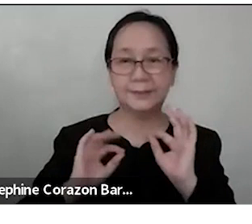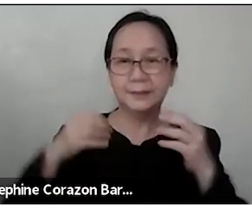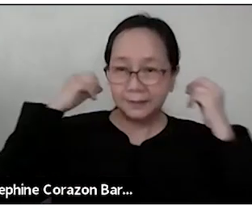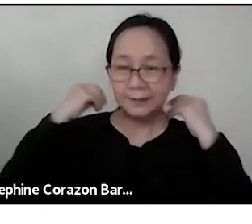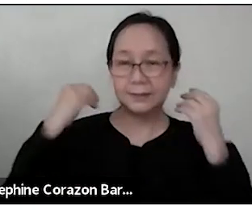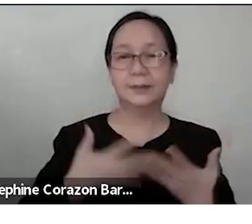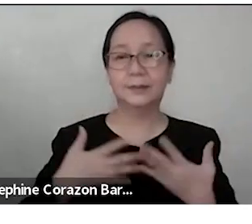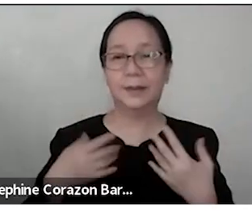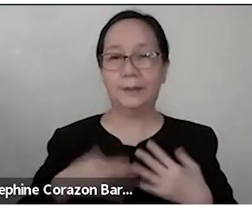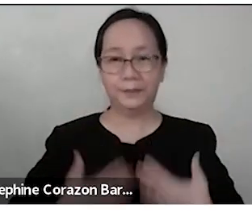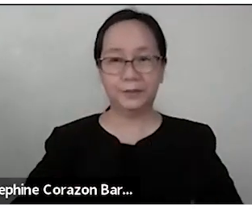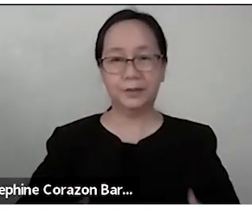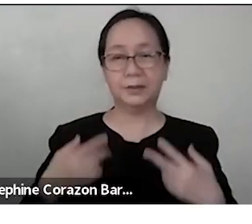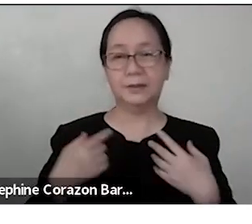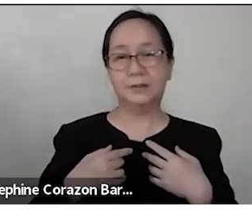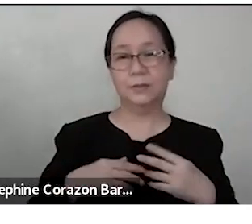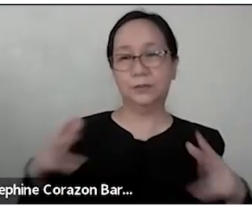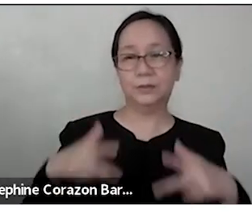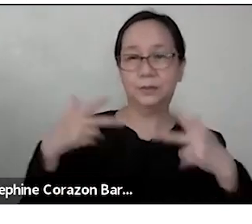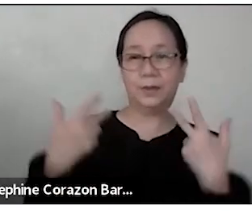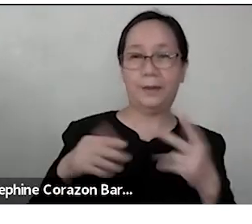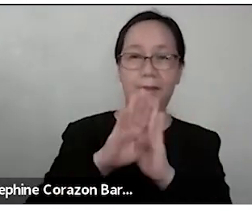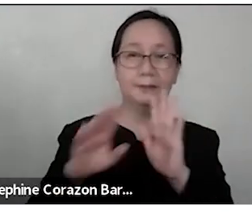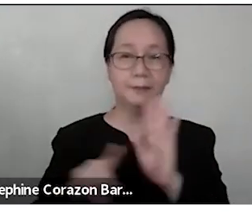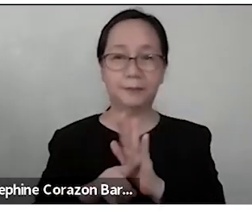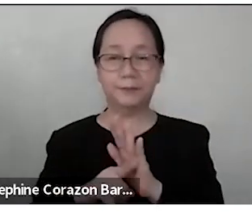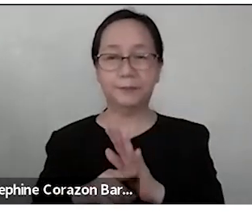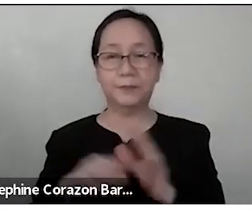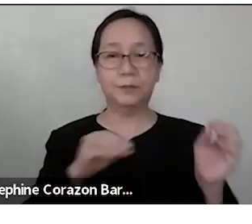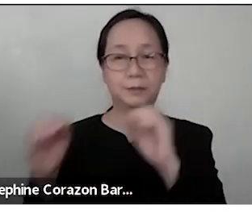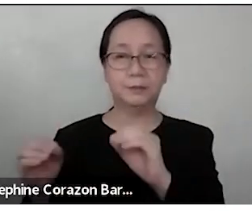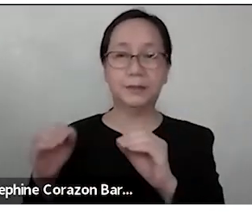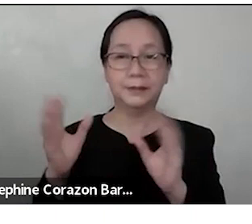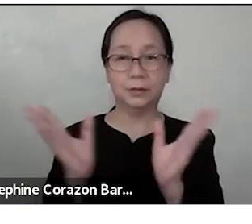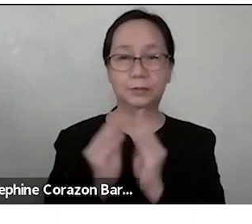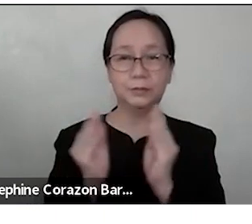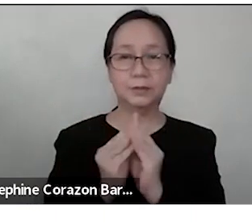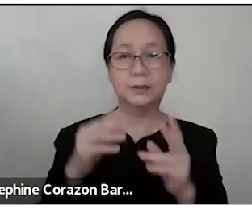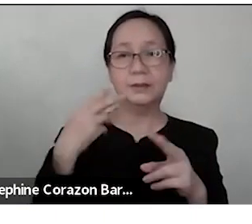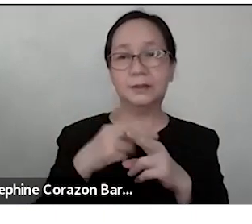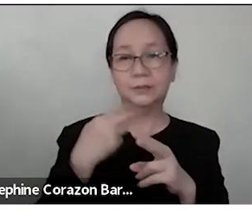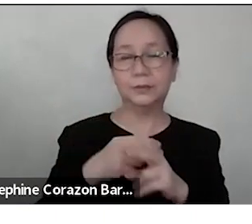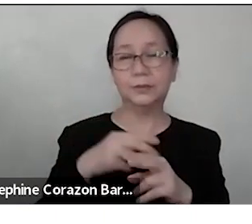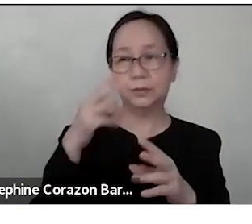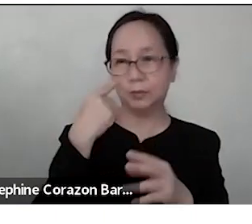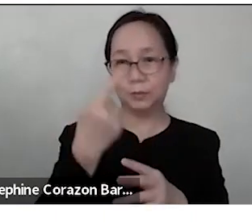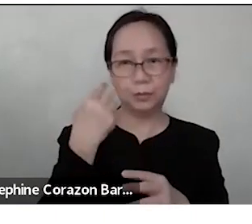and wearing a plain shirt against the virtual background image provided by the conference. So it's difficult to identify